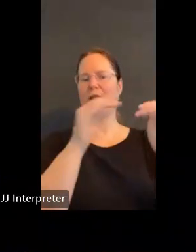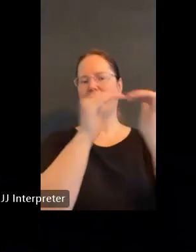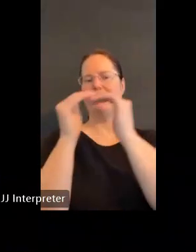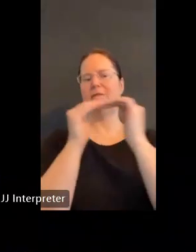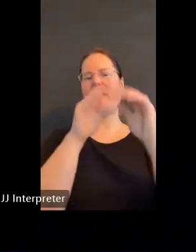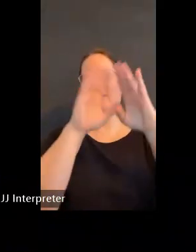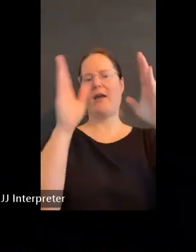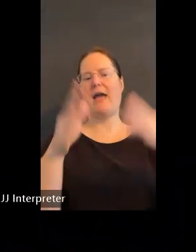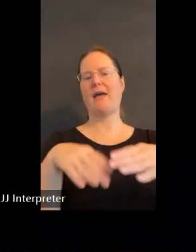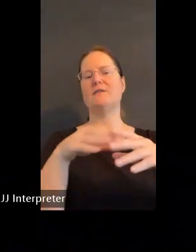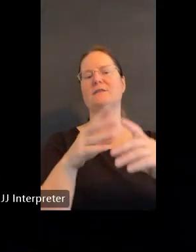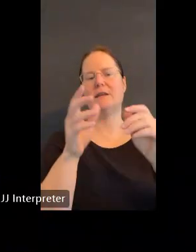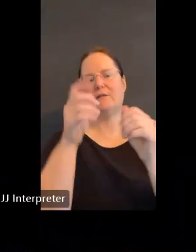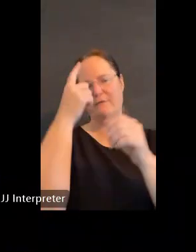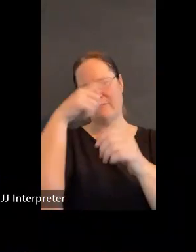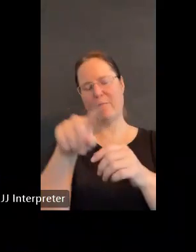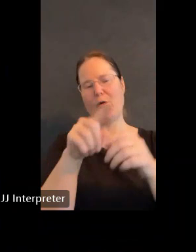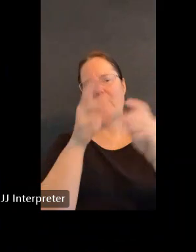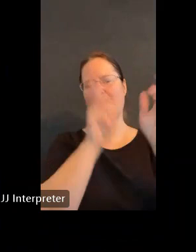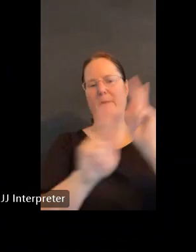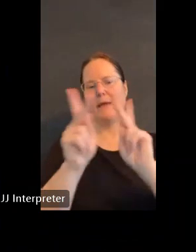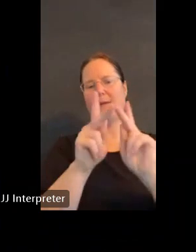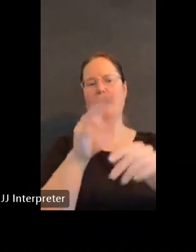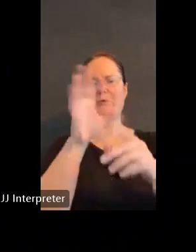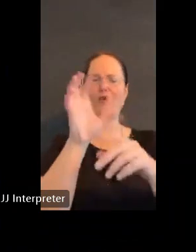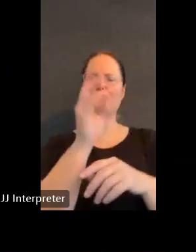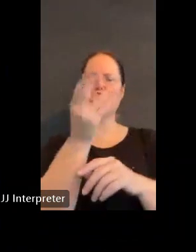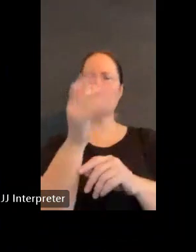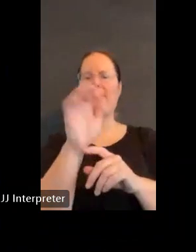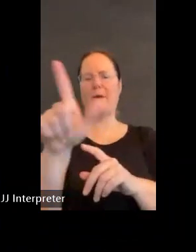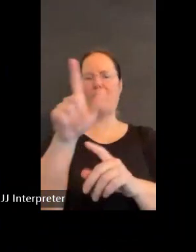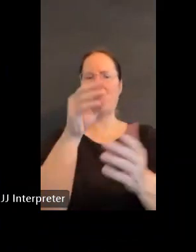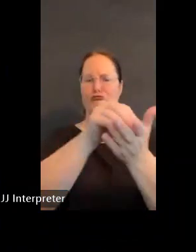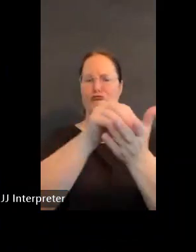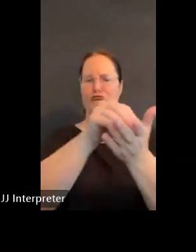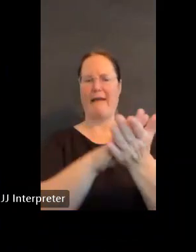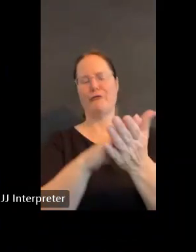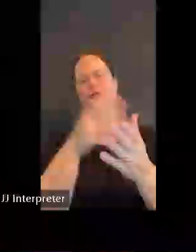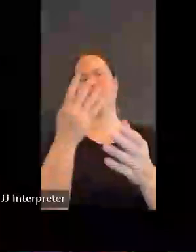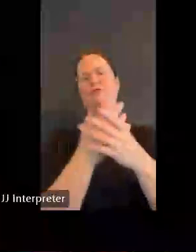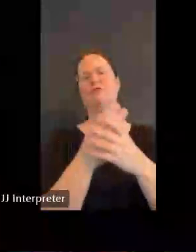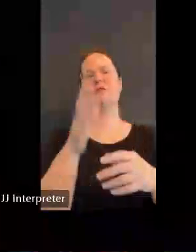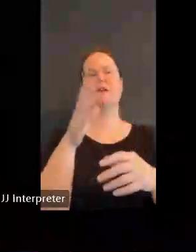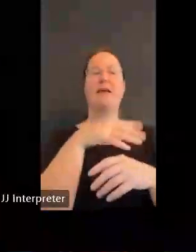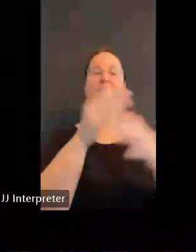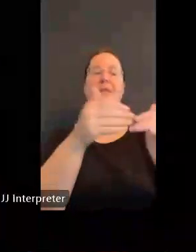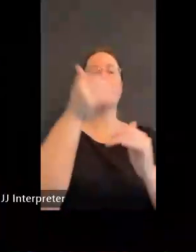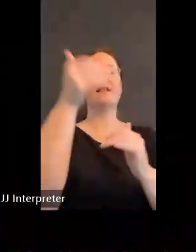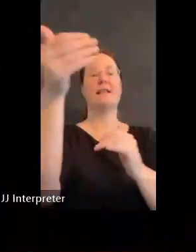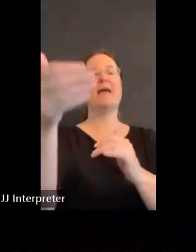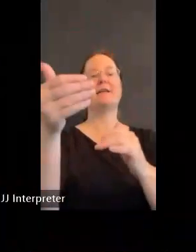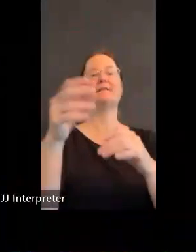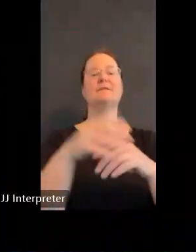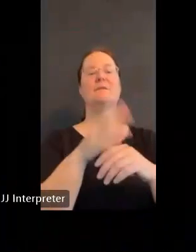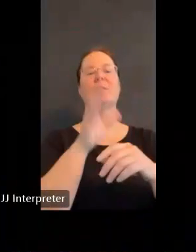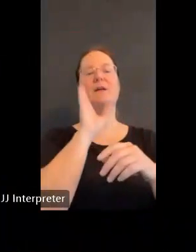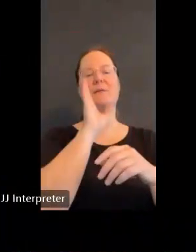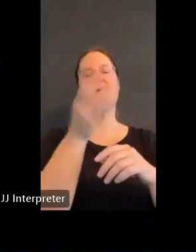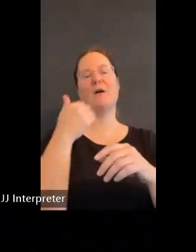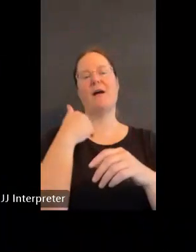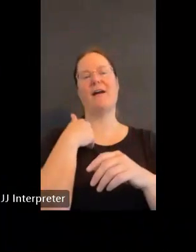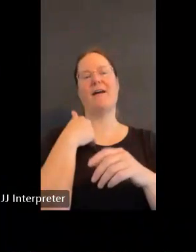Our September one is going to be offered by our Director of Fair Housing and Commercial Property, Caroline Eister. And thank you, by the way, for